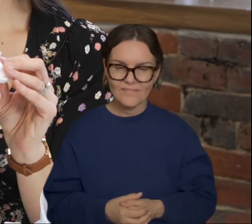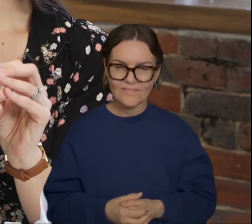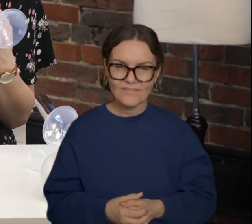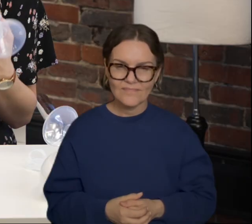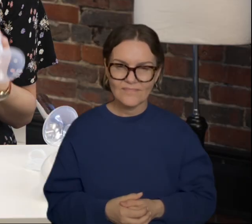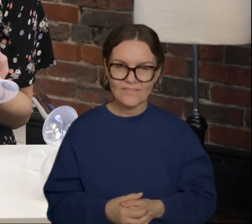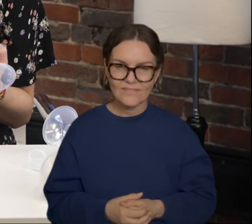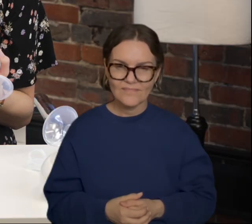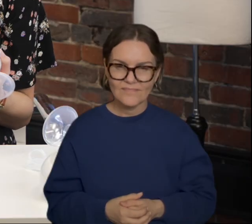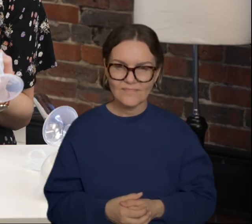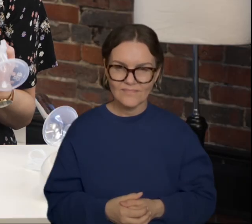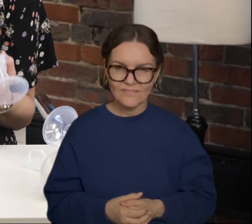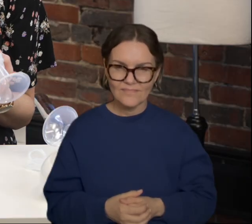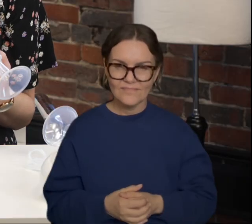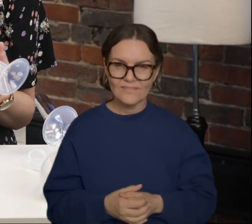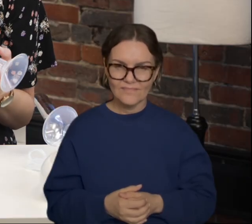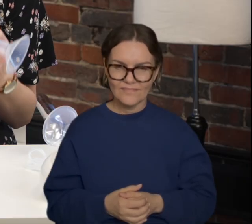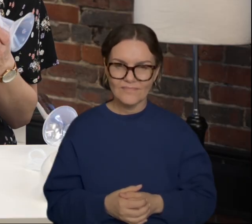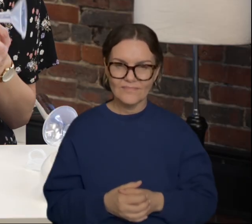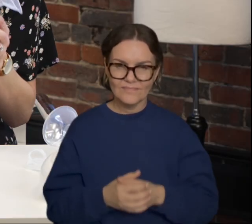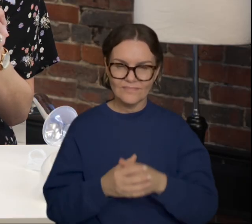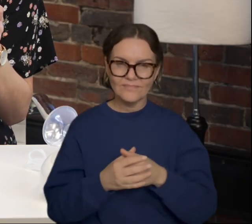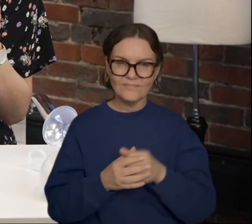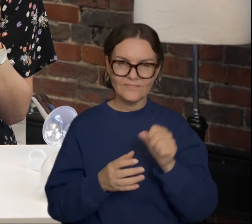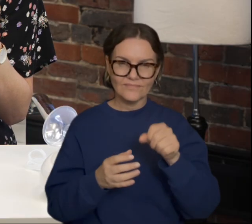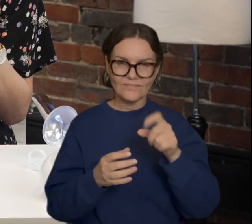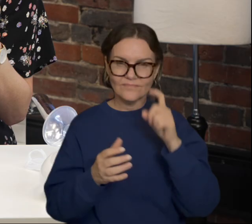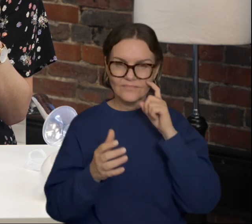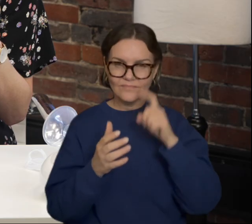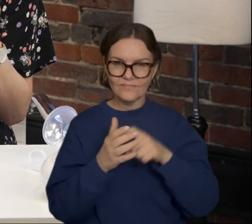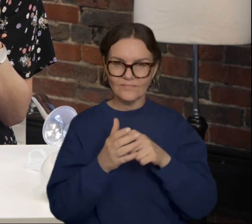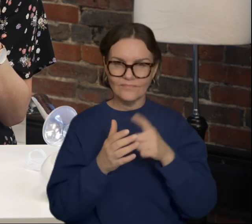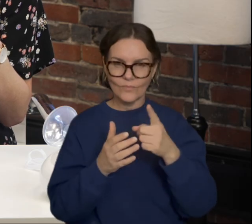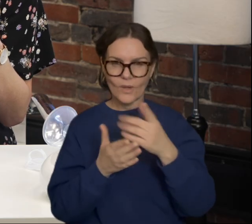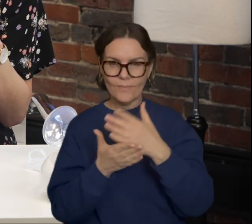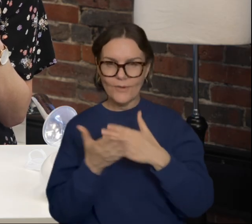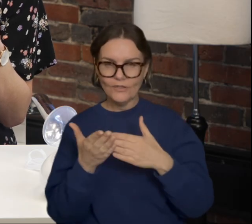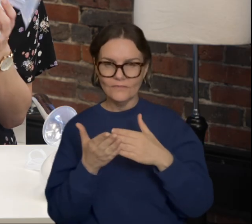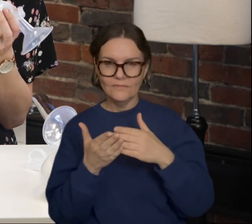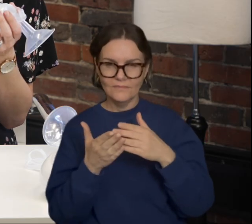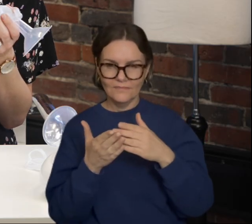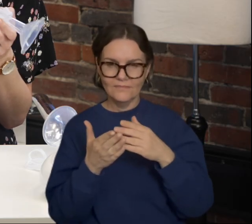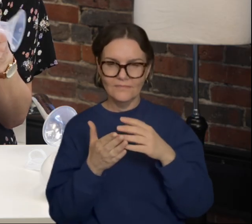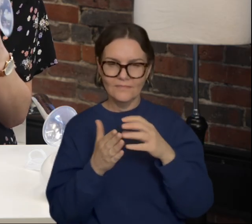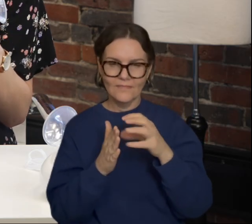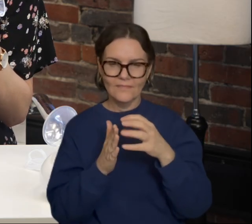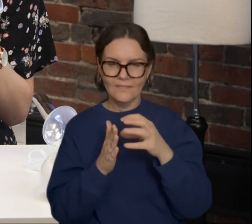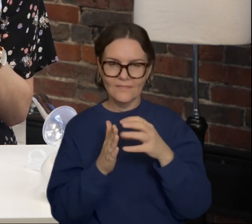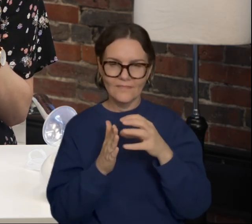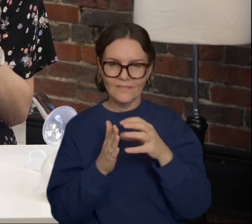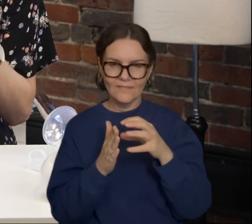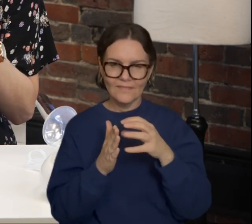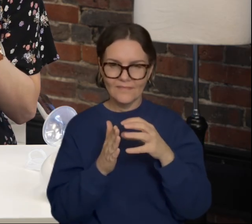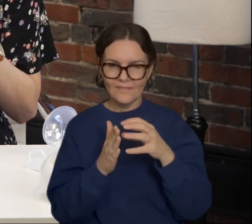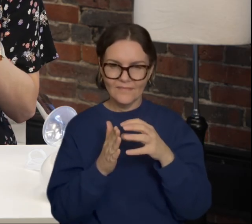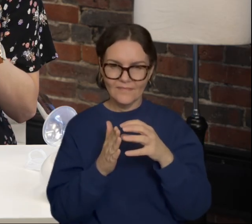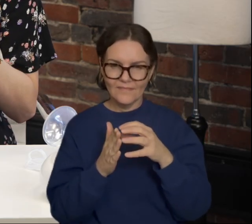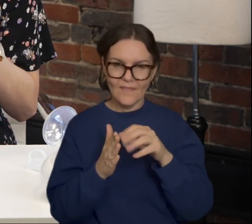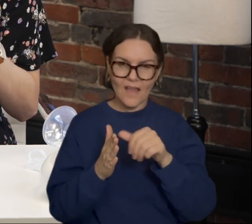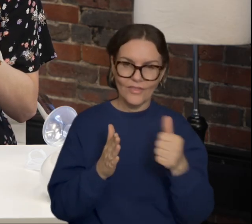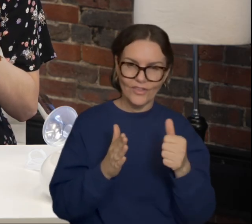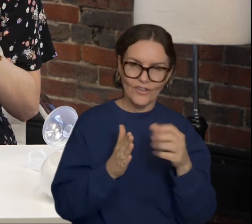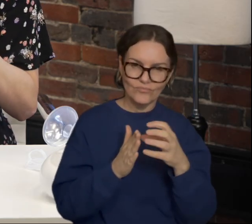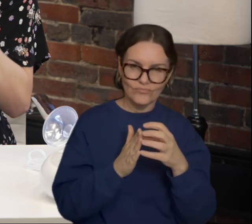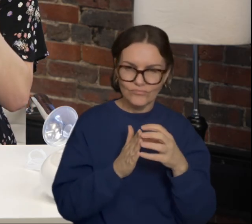around. When you put this together, you may notice that one side is really loose and kind of falls right out. The other side